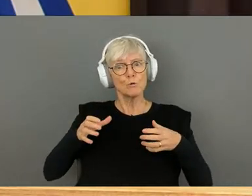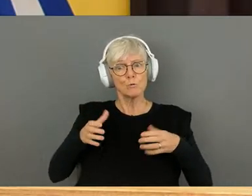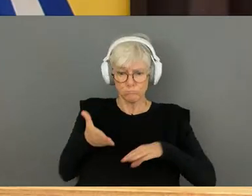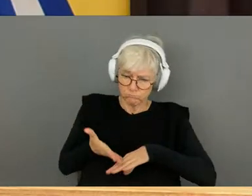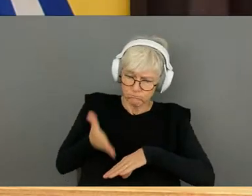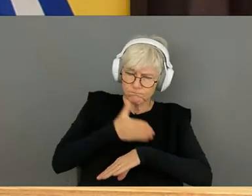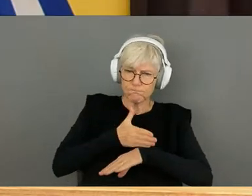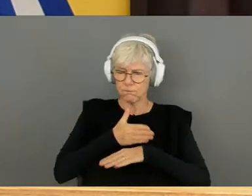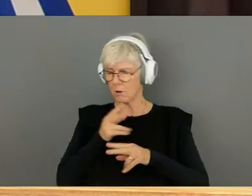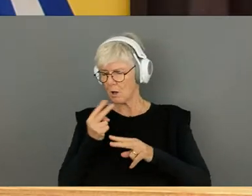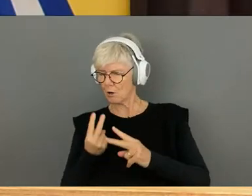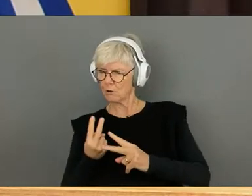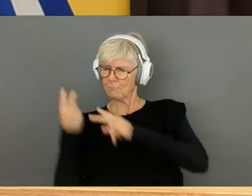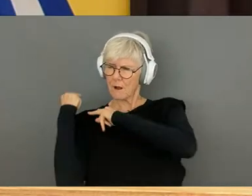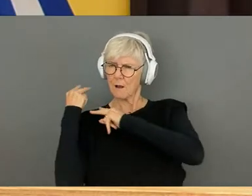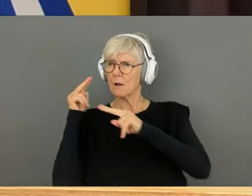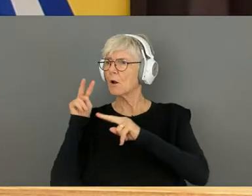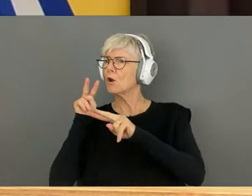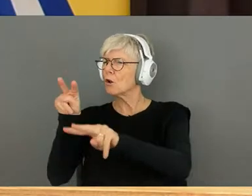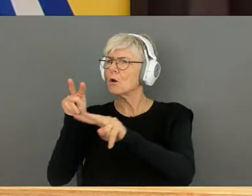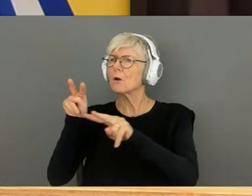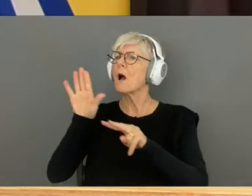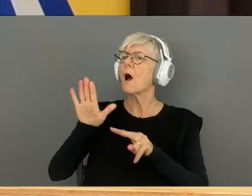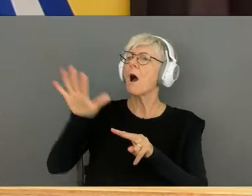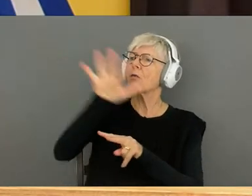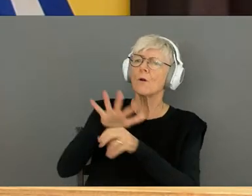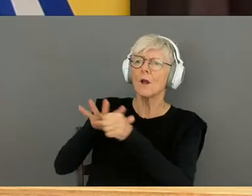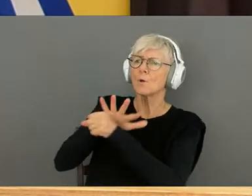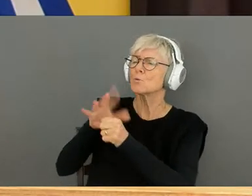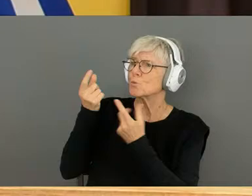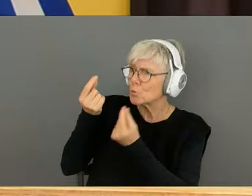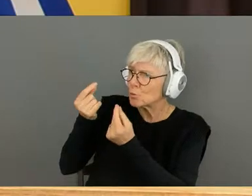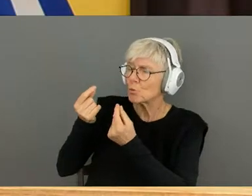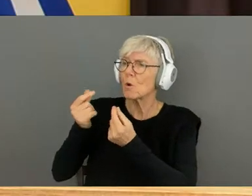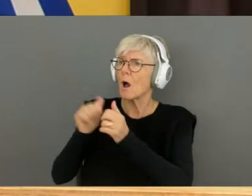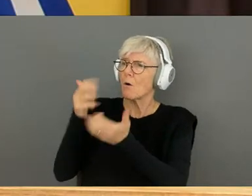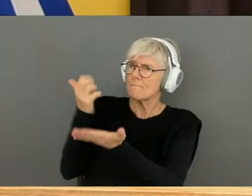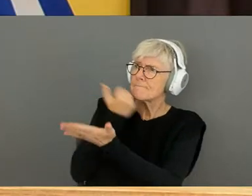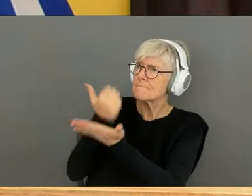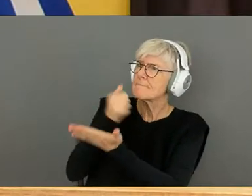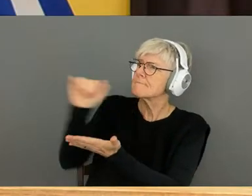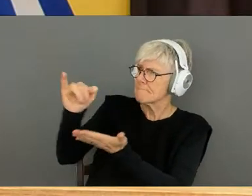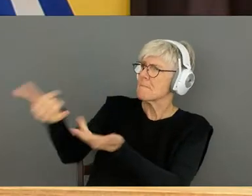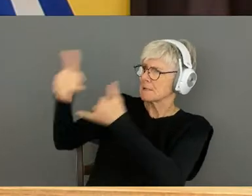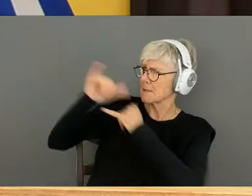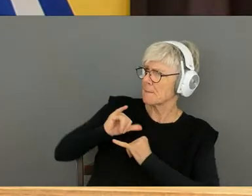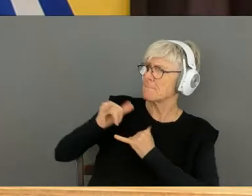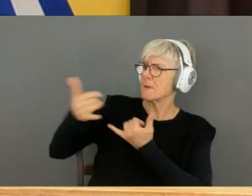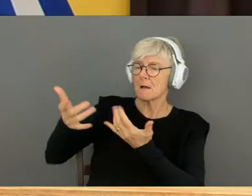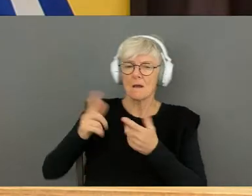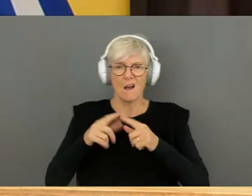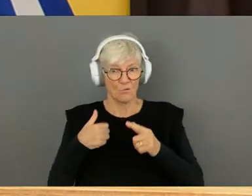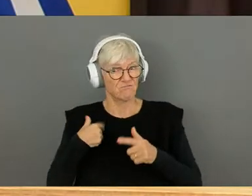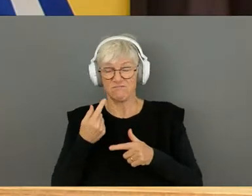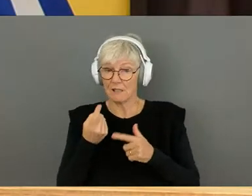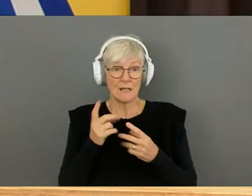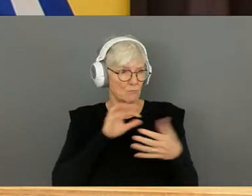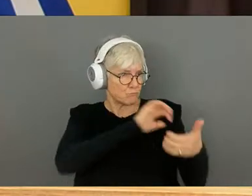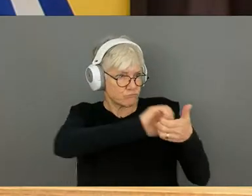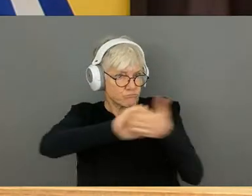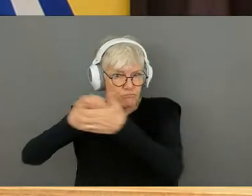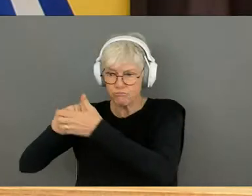at how others are doing it and are there efficiencies to be gained. And we've actually done a lot of that over the past several years, using different